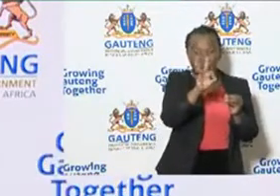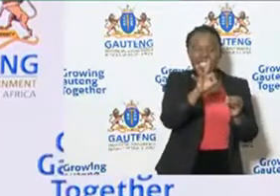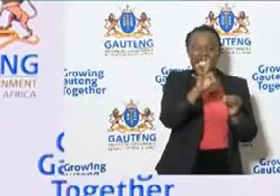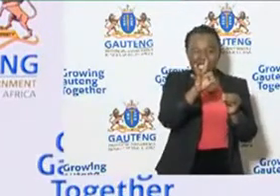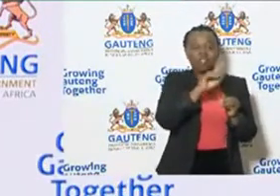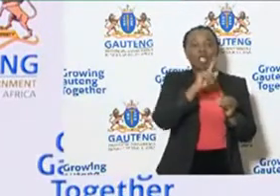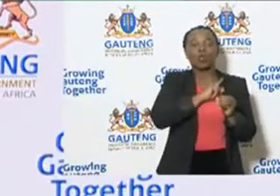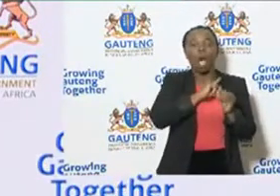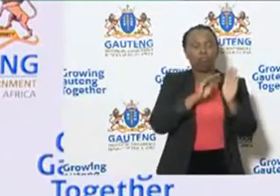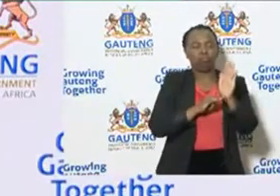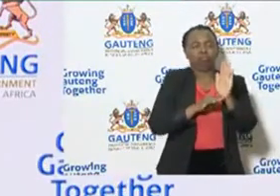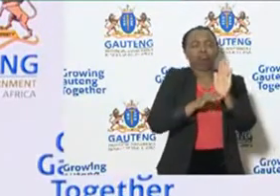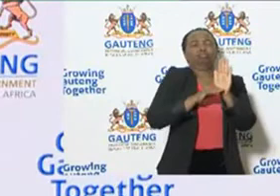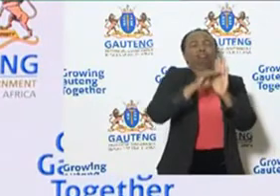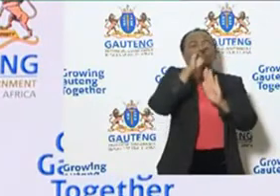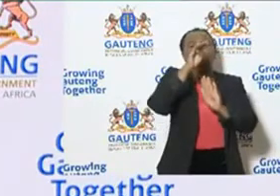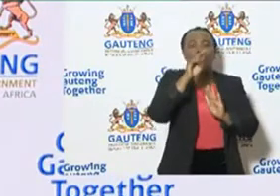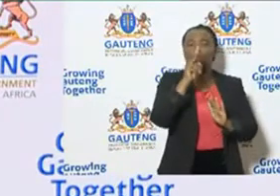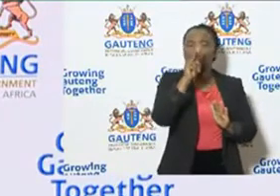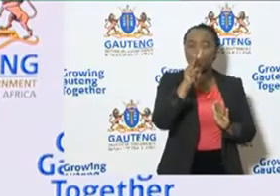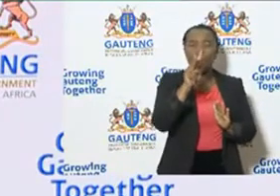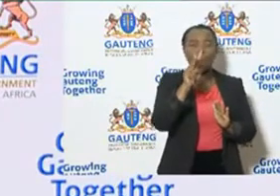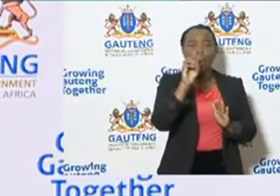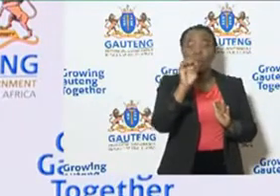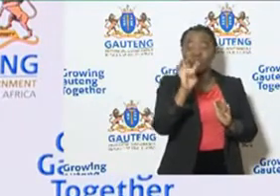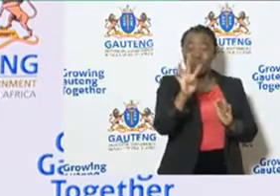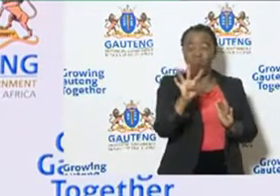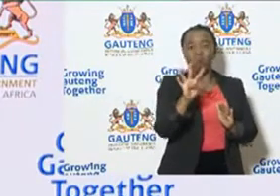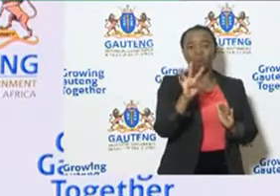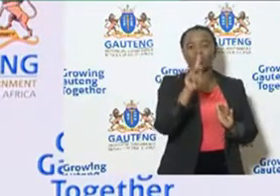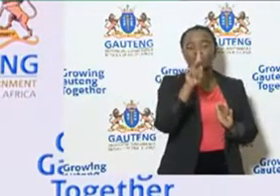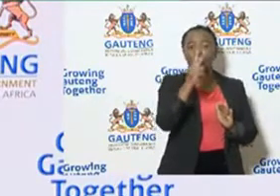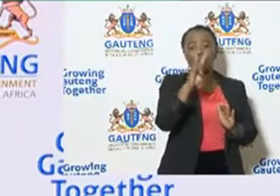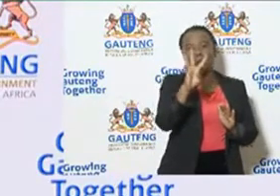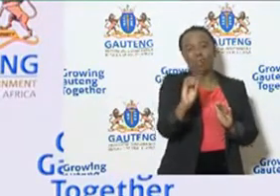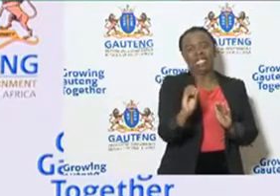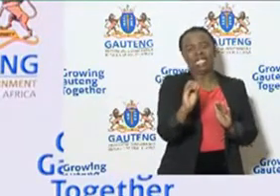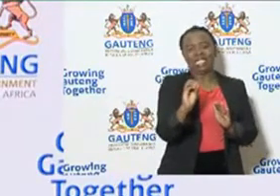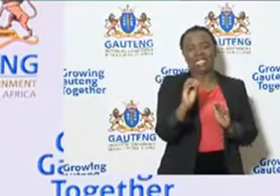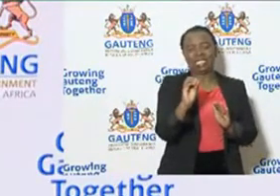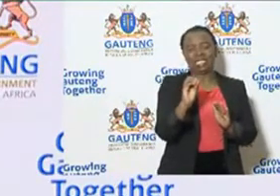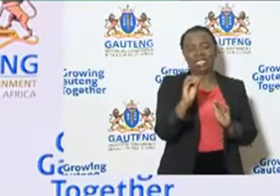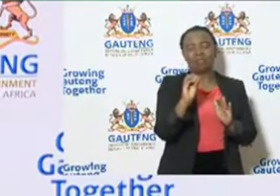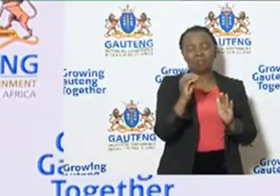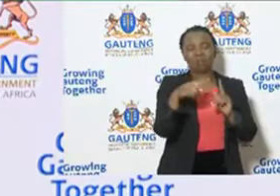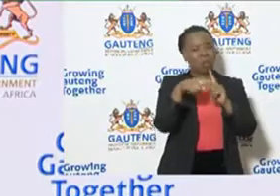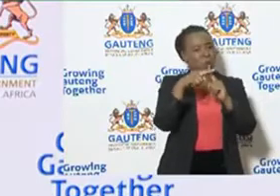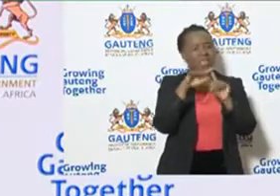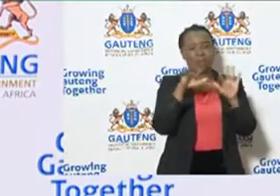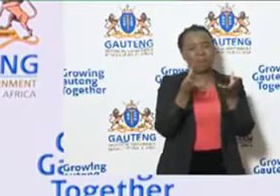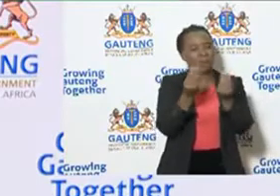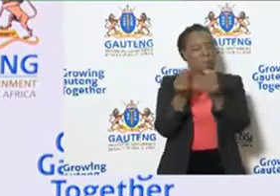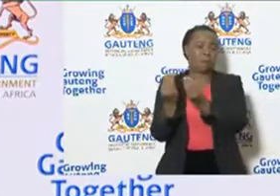than 240 active cases. So in 1 week, basically, you can have